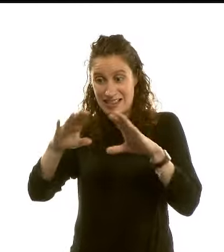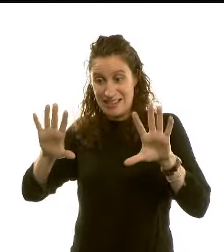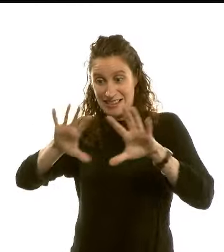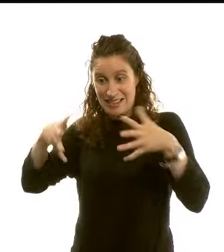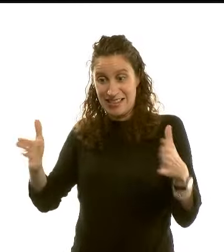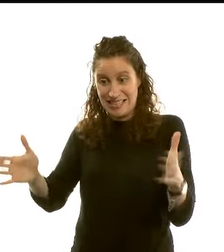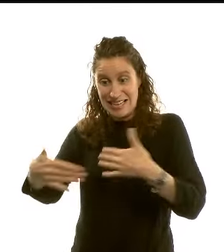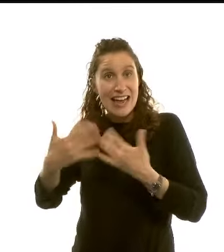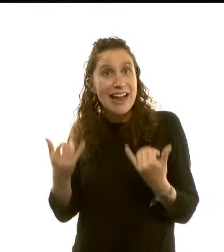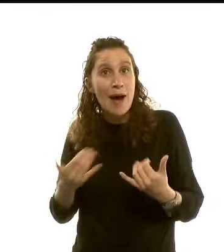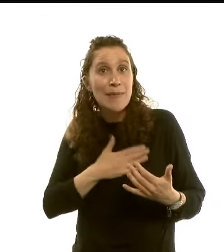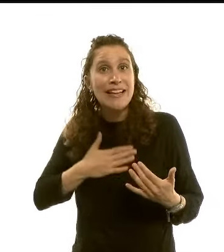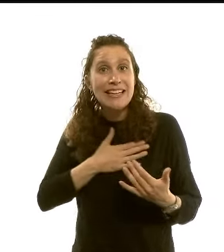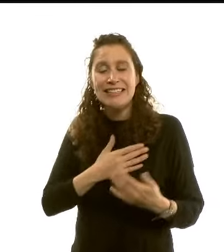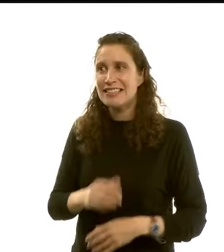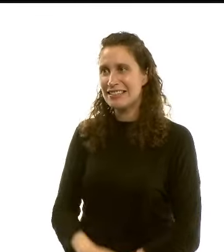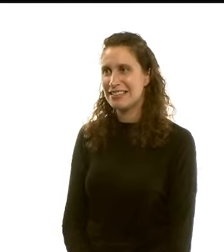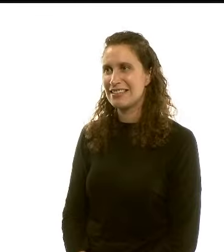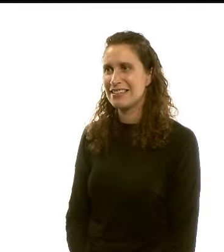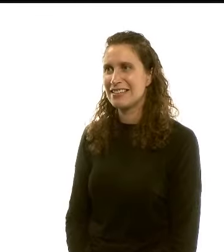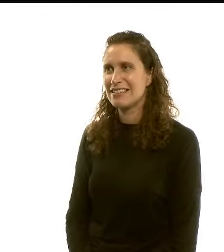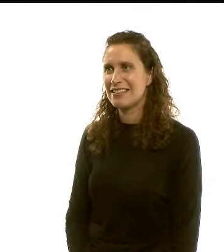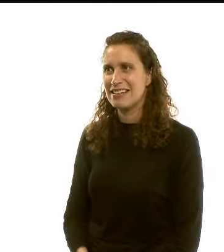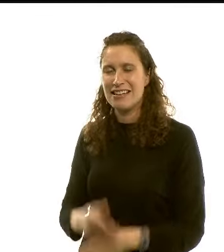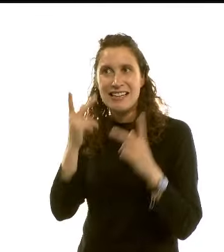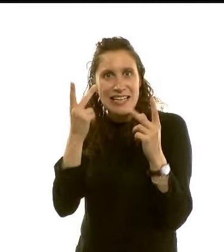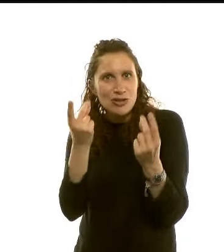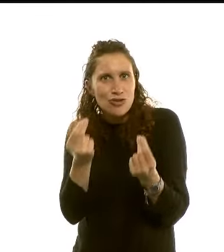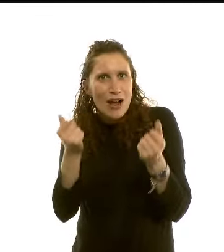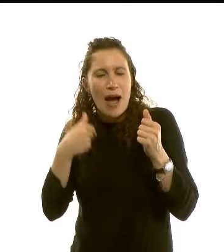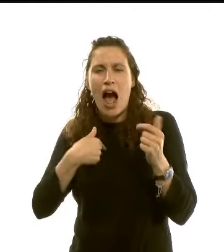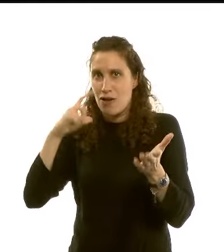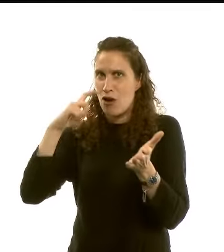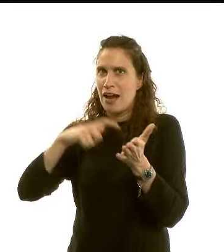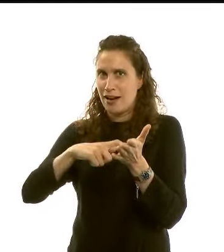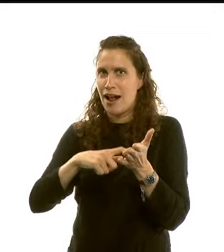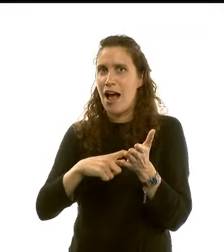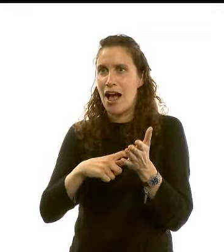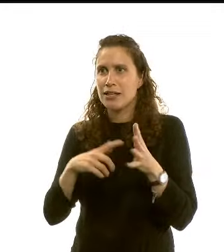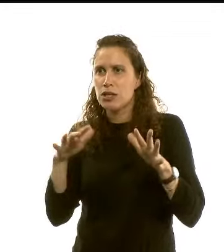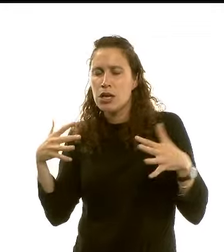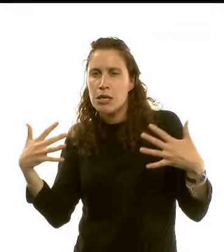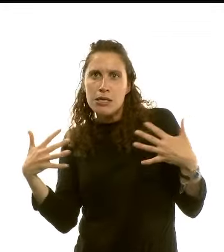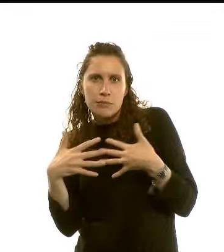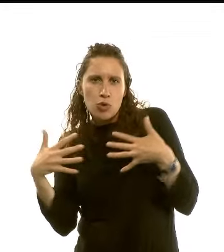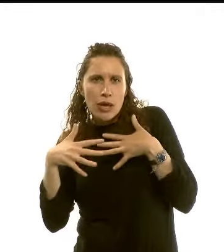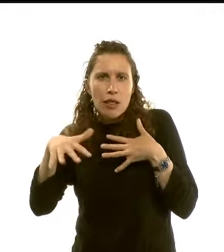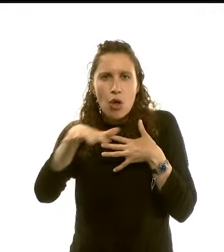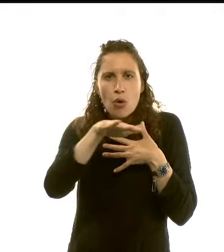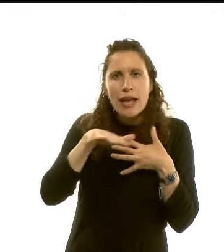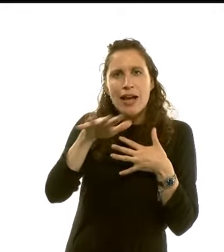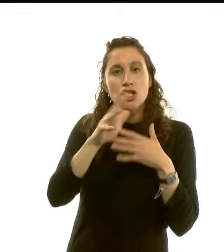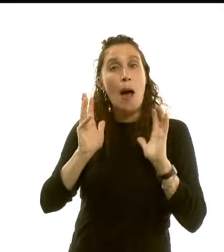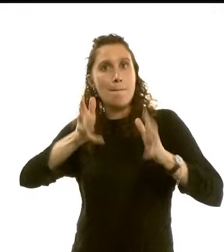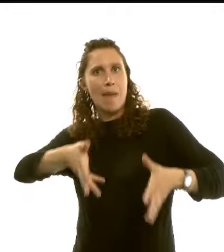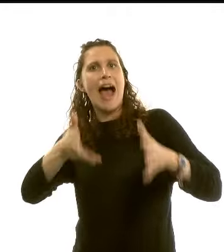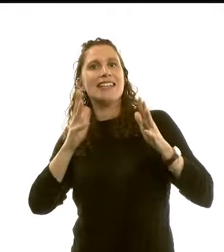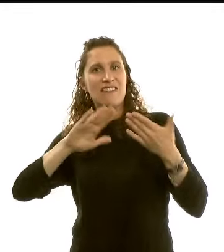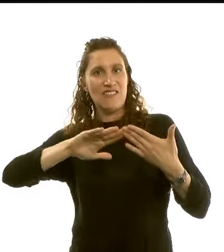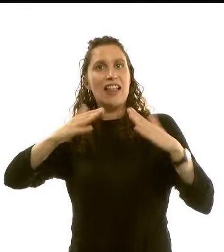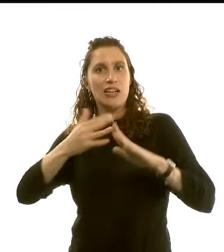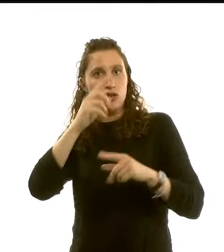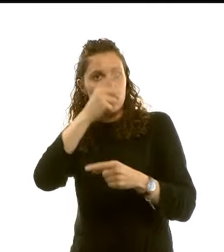sets. Can we see the sets? Let's have a look straight away. I definitely recognize this sort of spooky location. It's the abandoned village, right? Can you tell us a bit